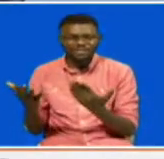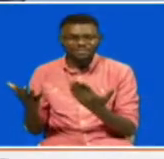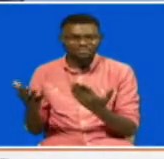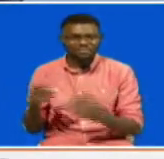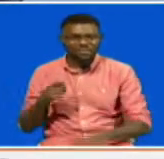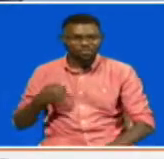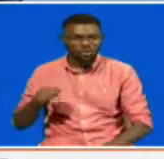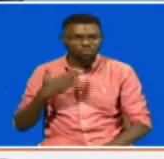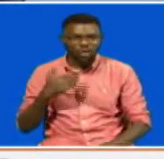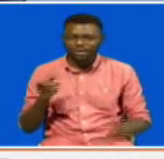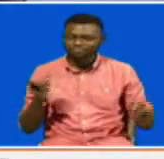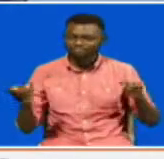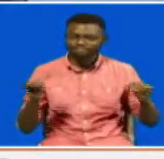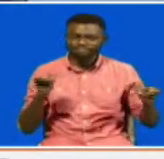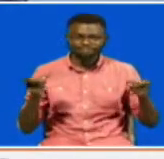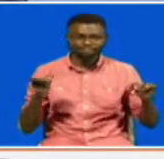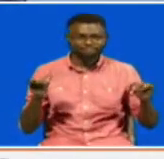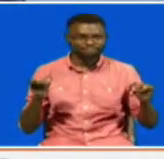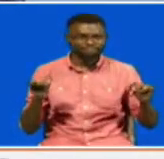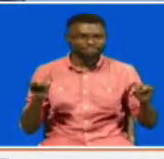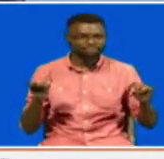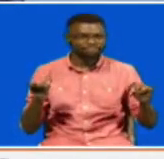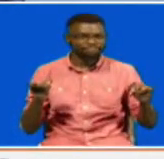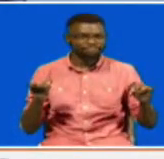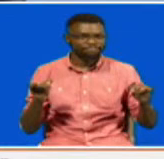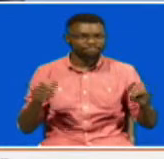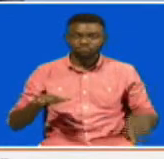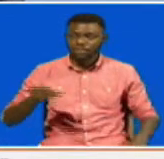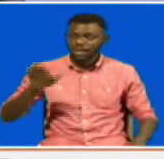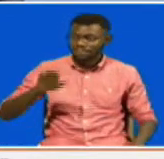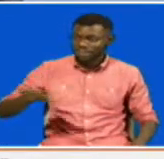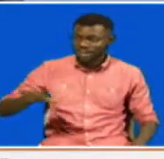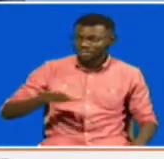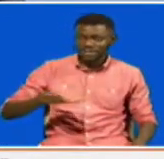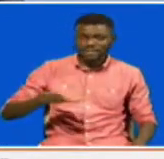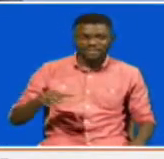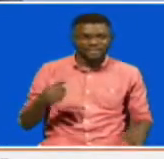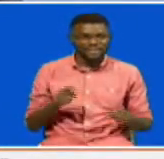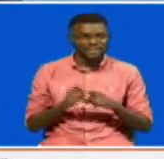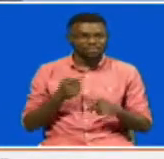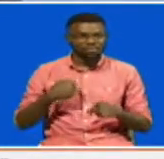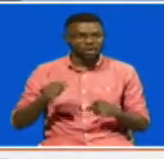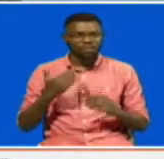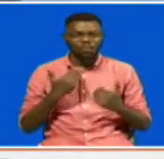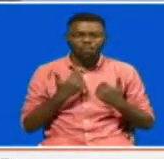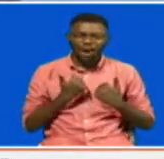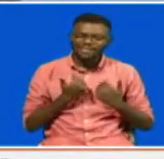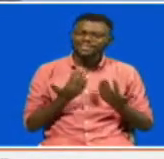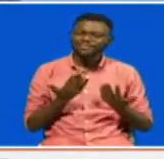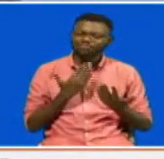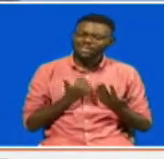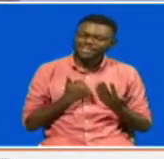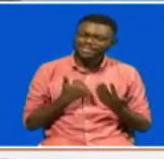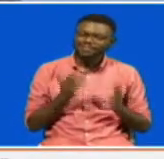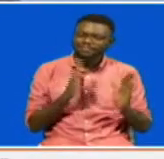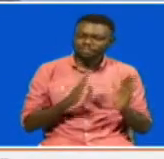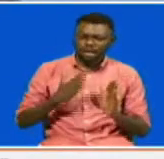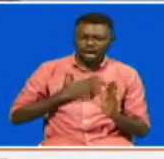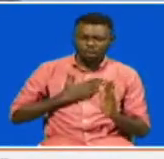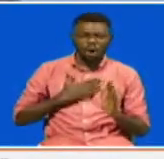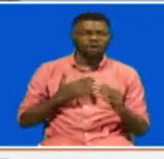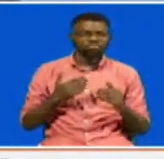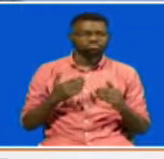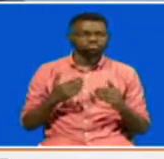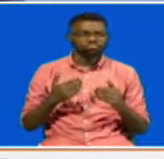can control the legislative arm to ensure that we deliver on the plan. Remember, the UDA party has got the plan as